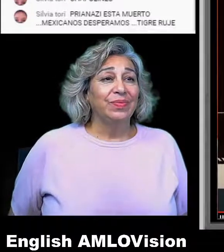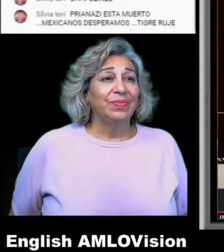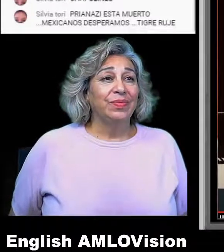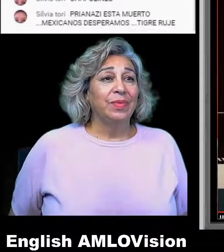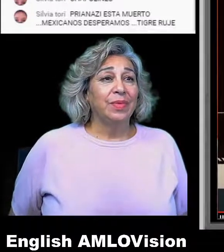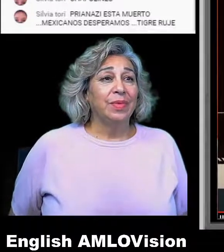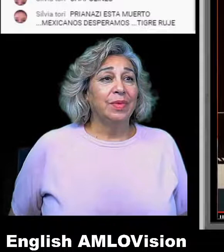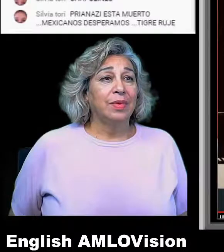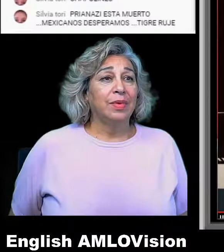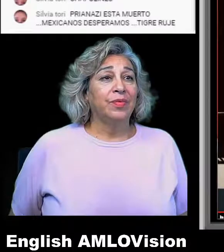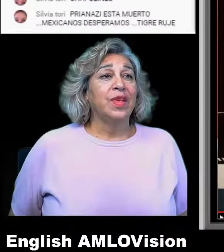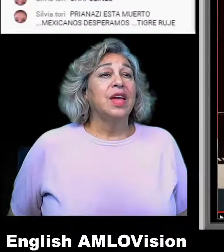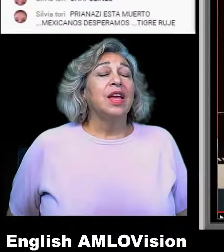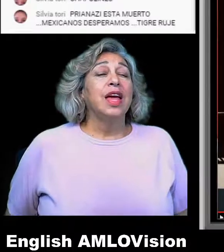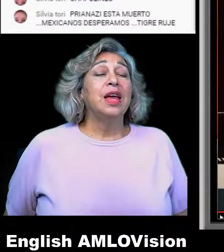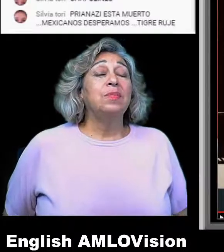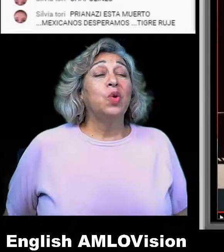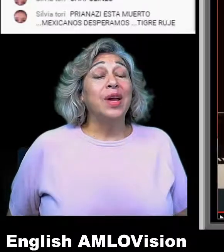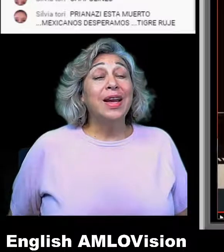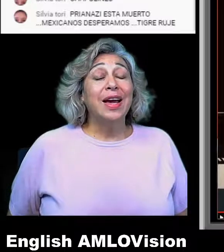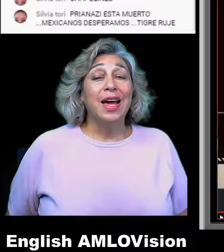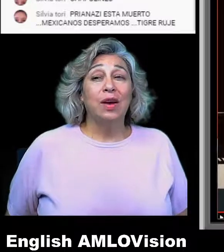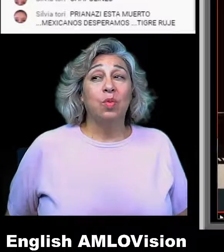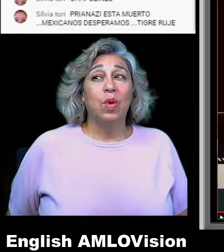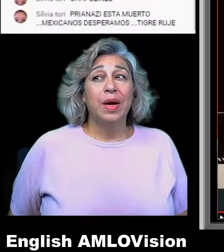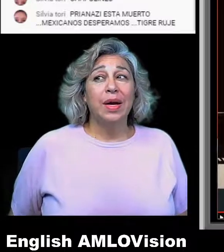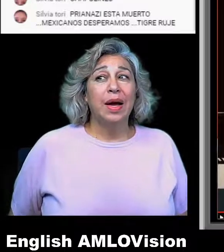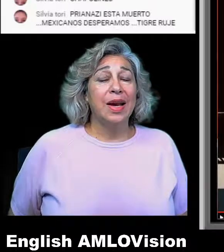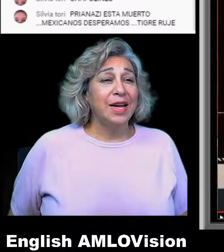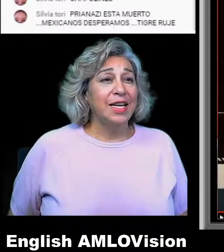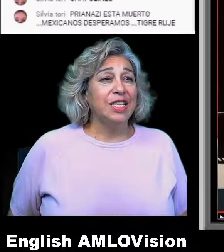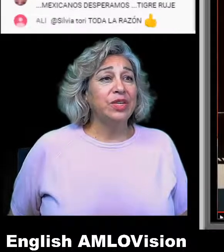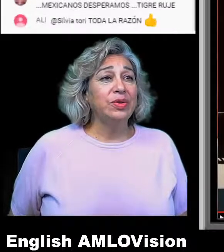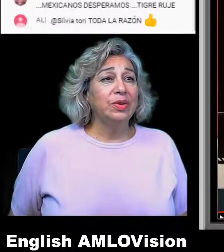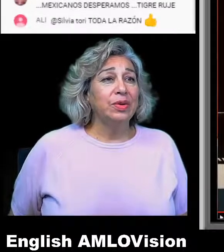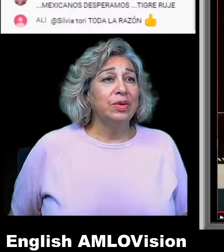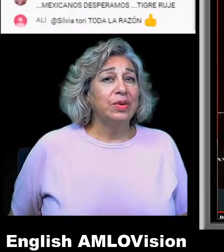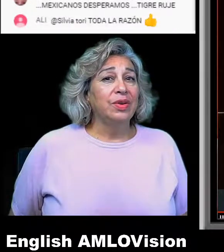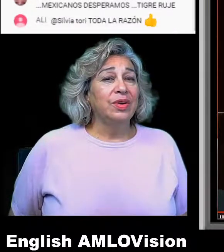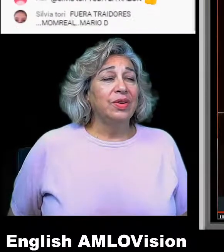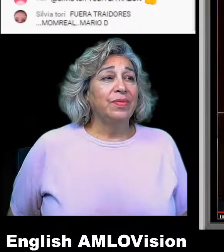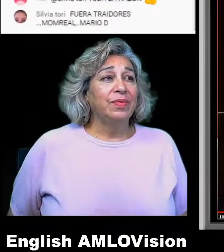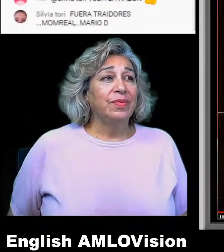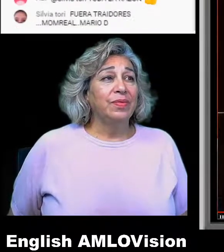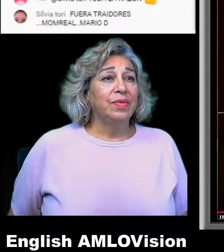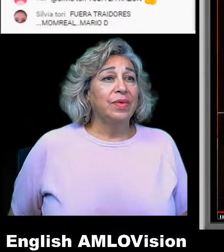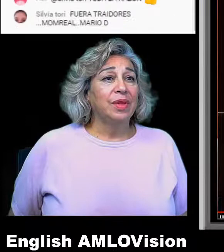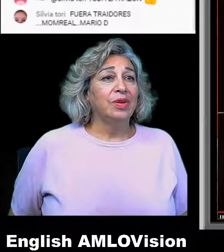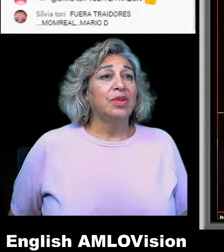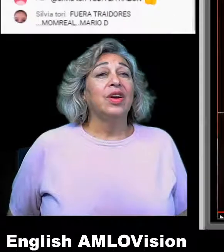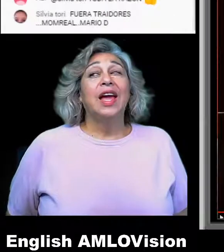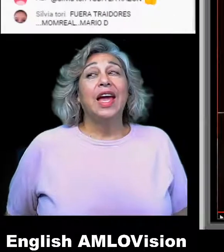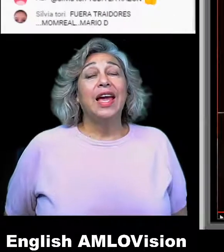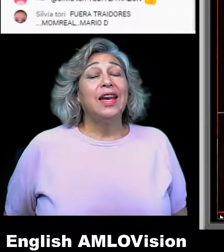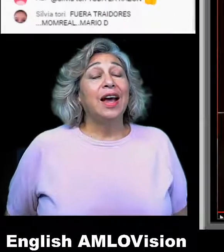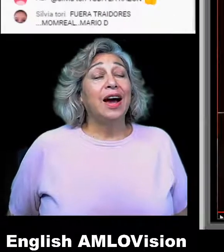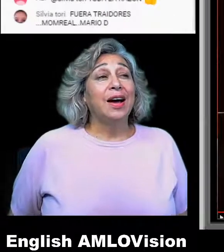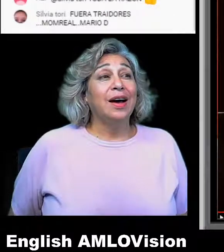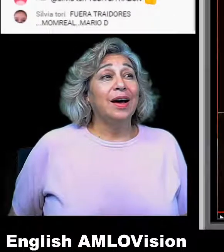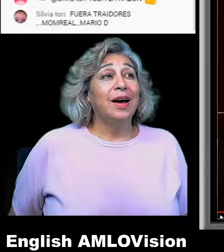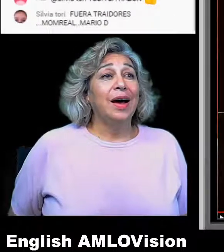con 192, Acción and Morena had 192, Nacional con 81.